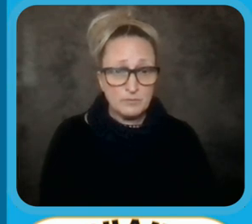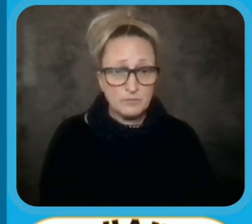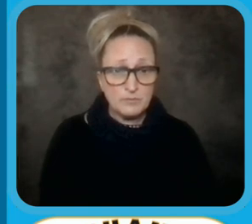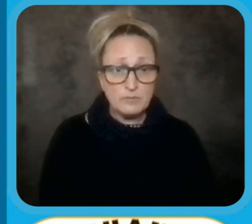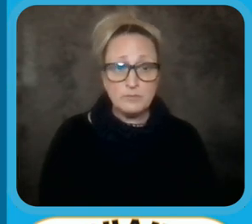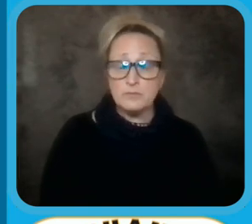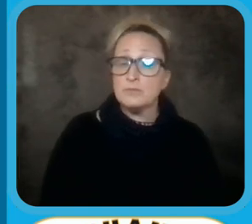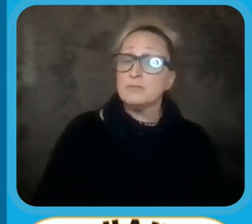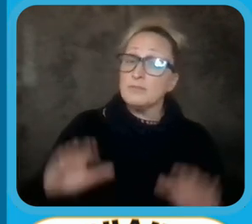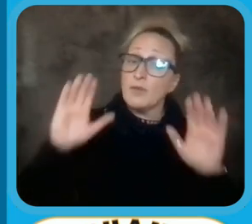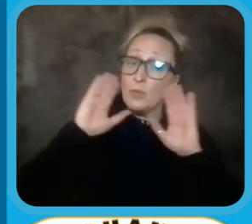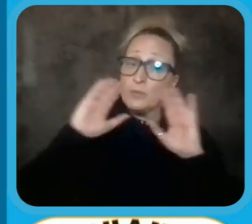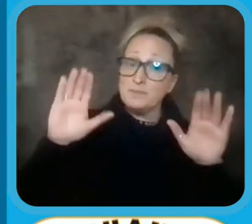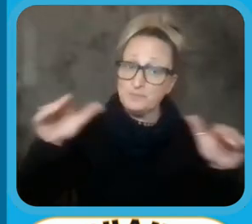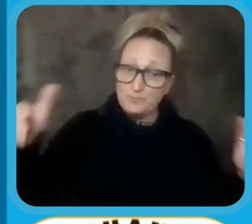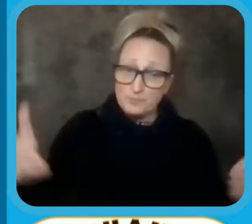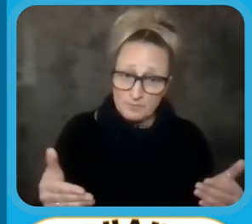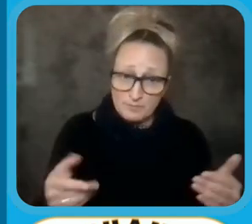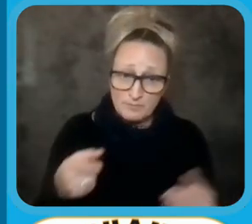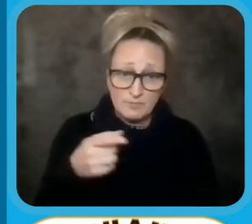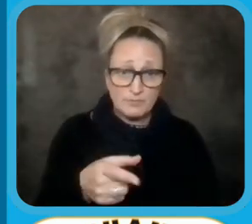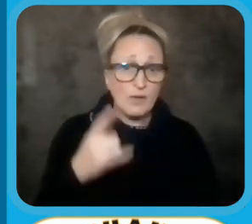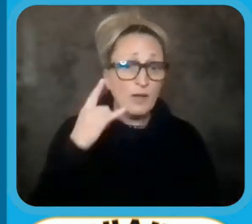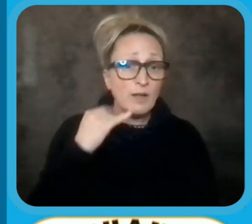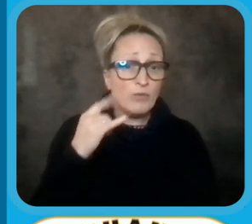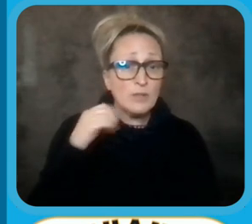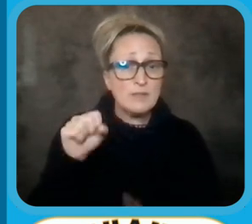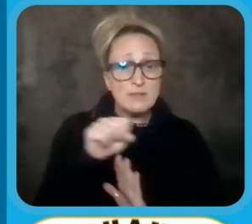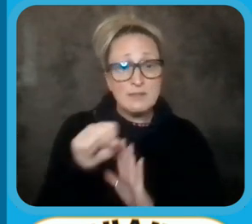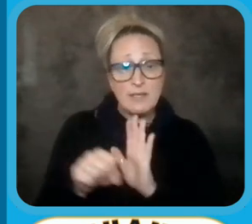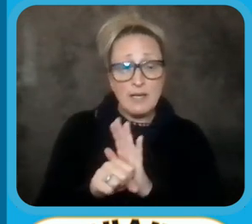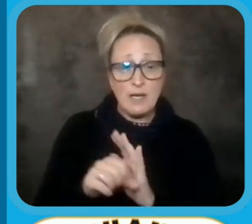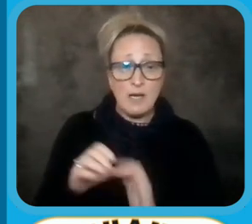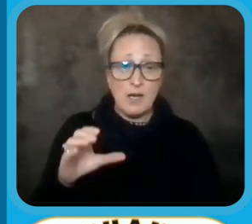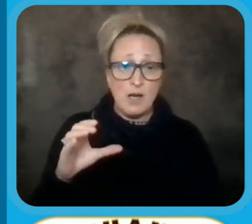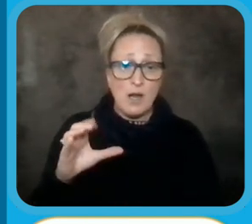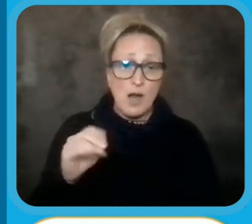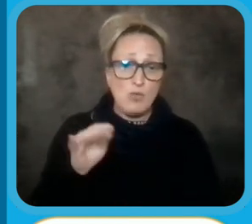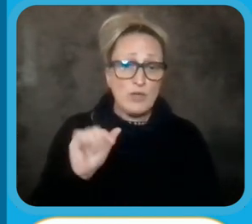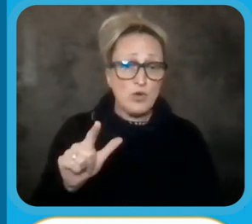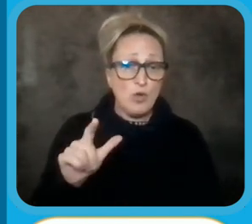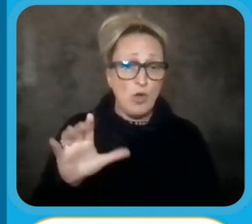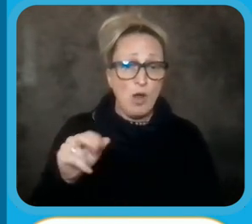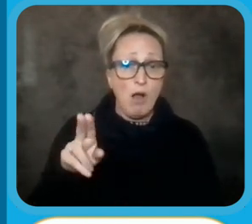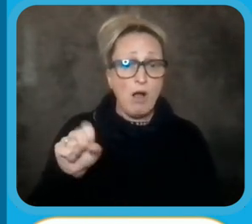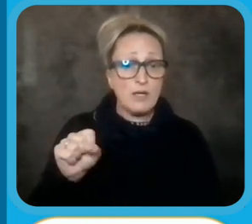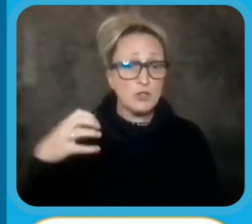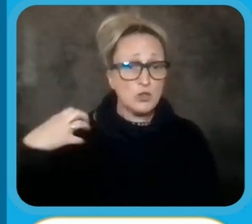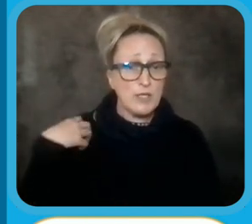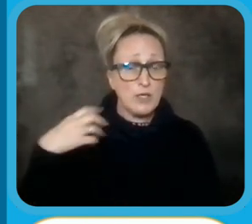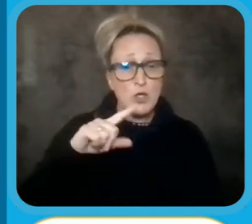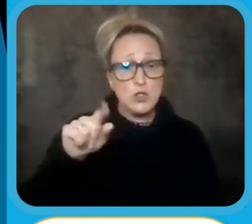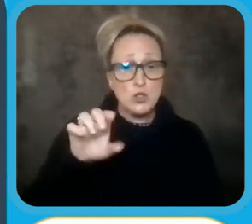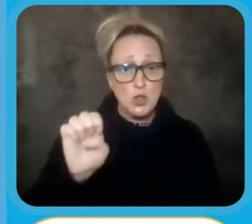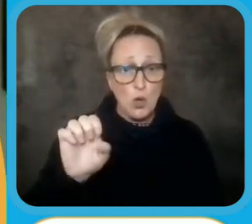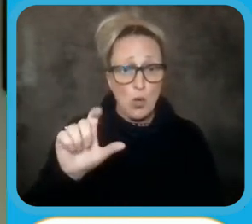Delegates and guests, please welcome California State Congressional Caucus Chair Zoe Lofgren.